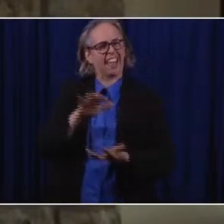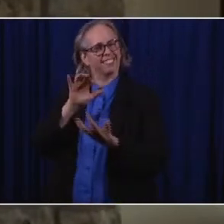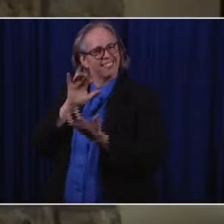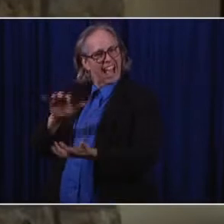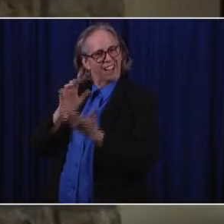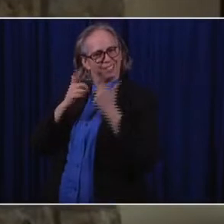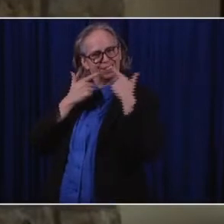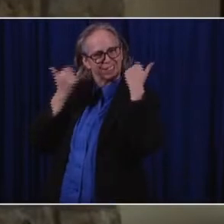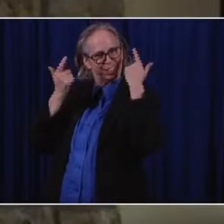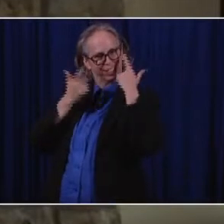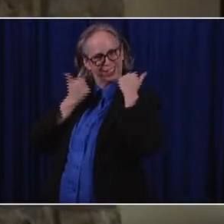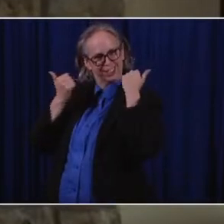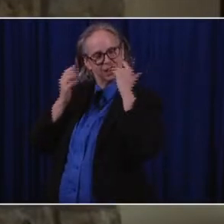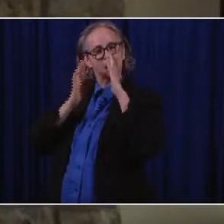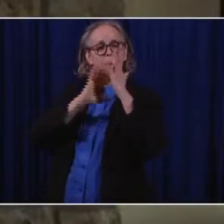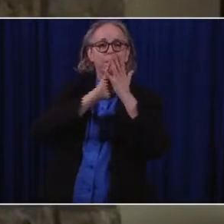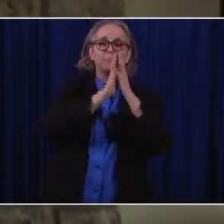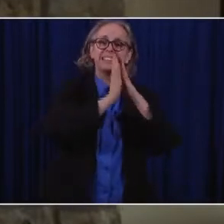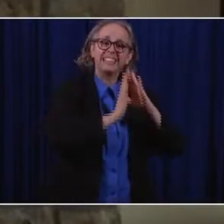and peace ever after